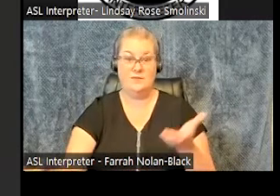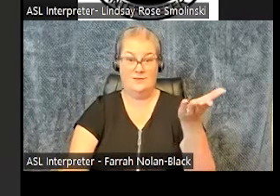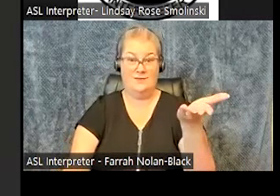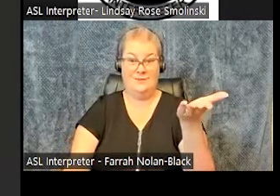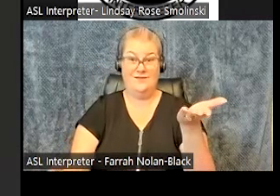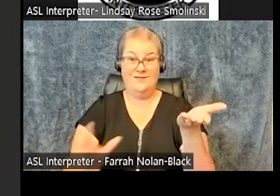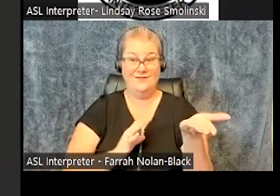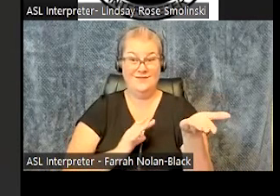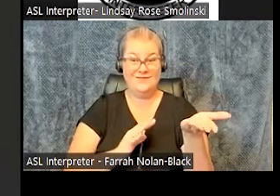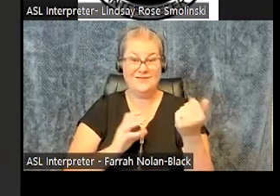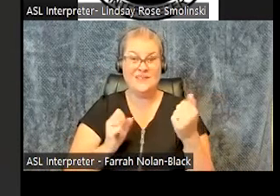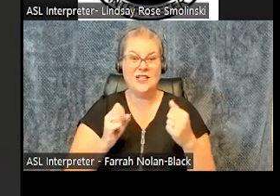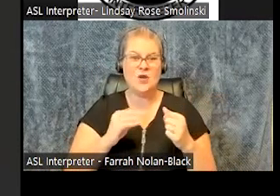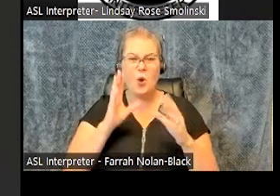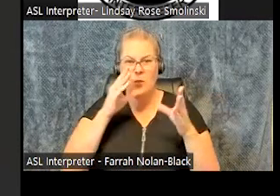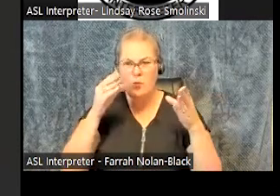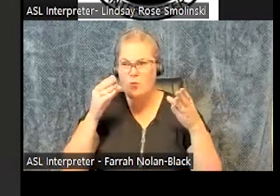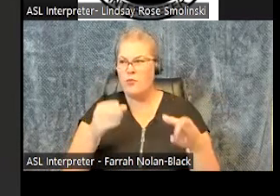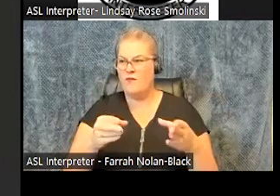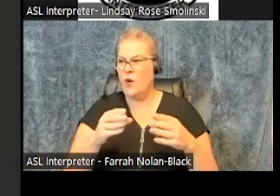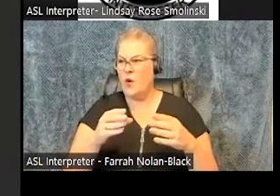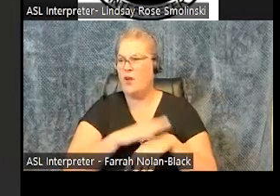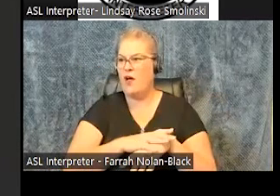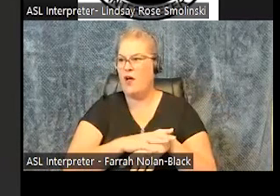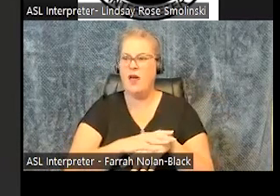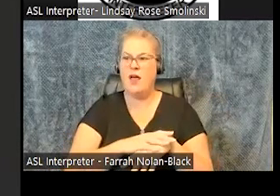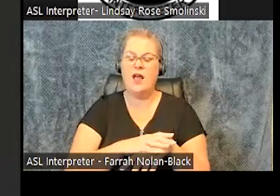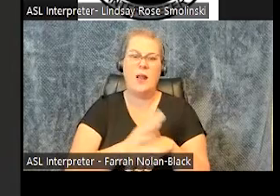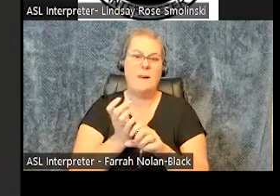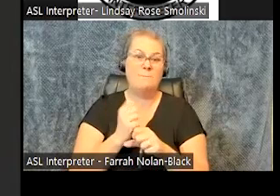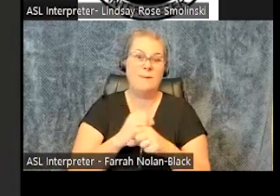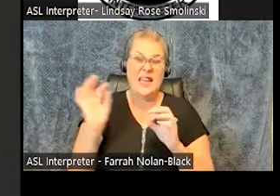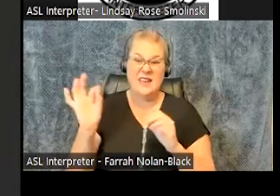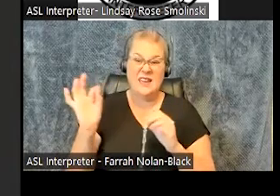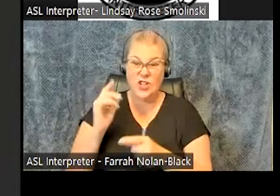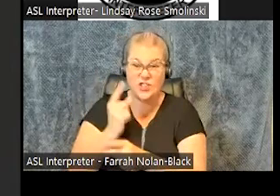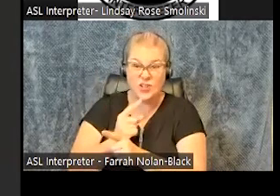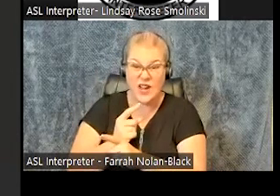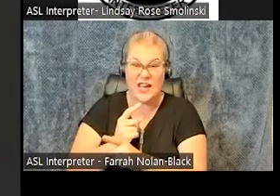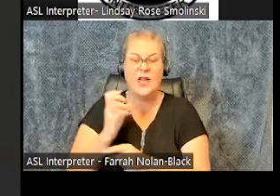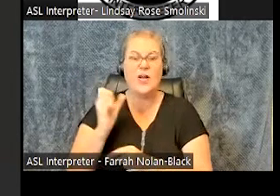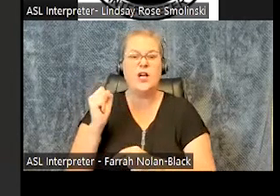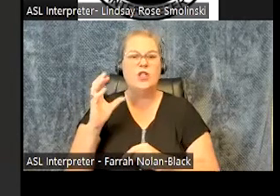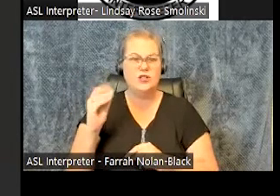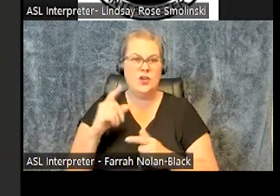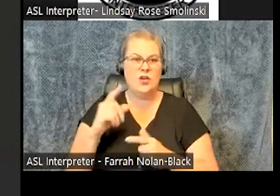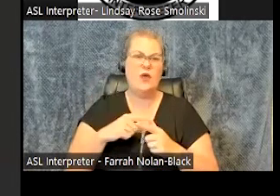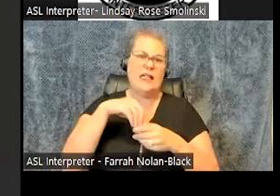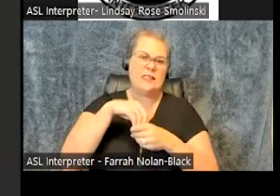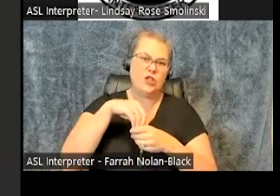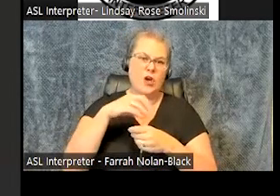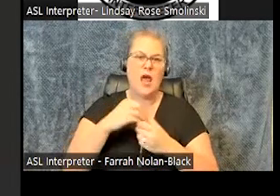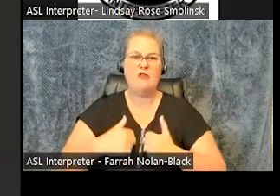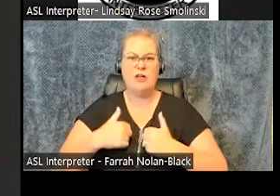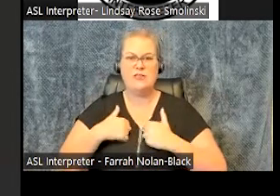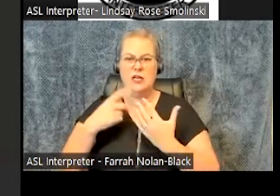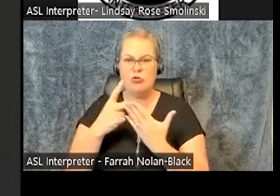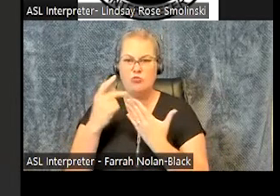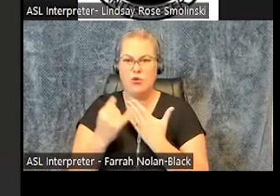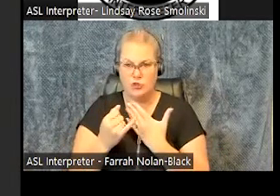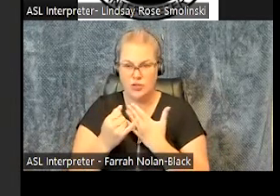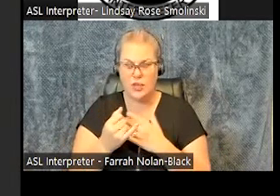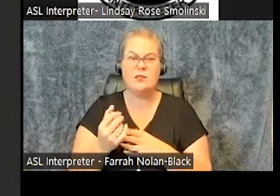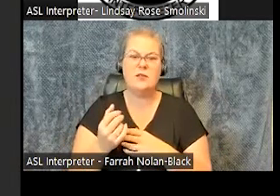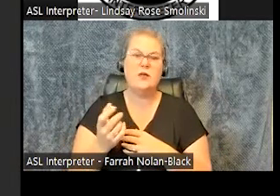Primarily what we focus on is really like making furniture, right? So this is an example of like an interior and residential project where we did